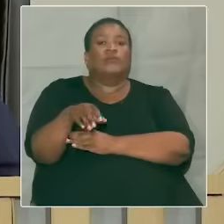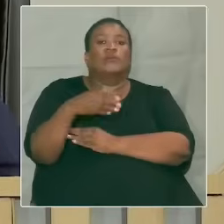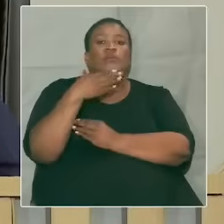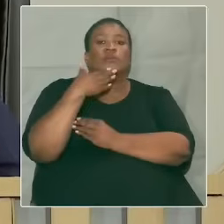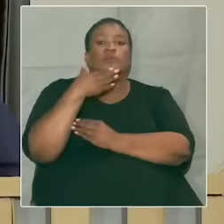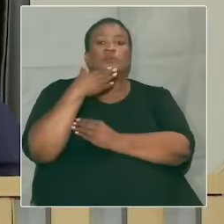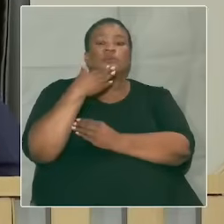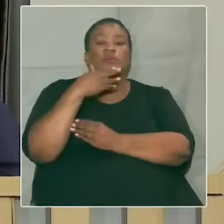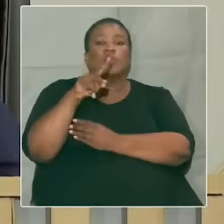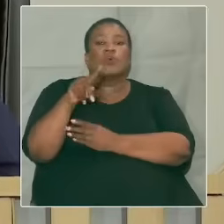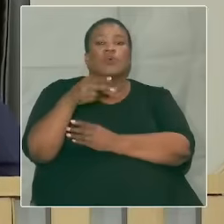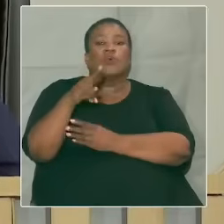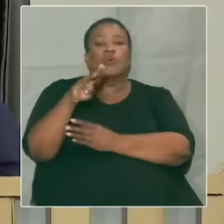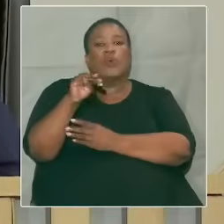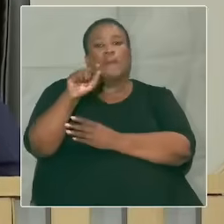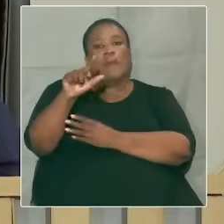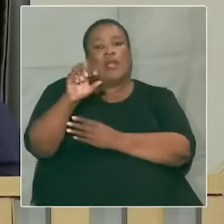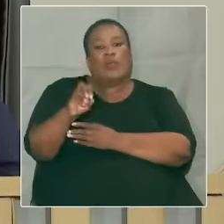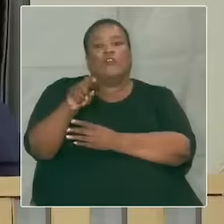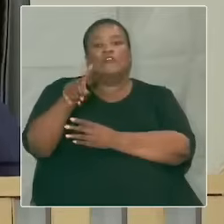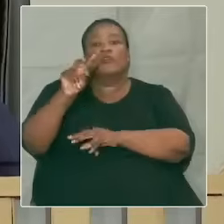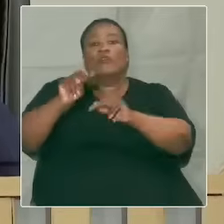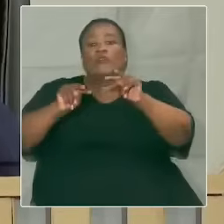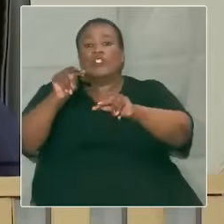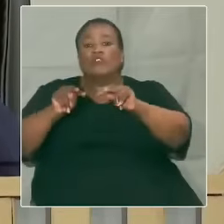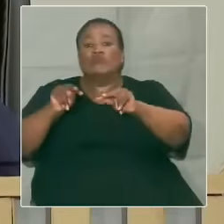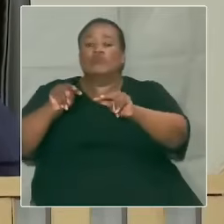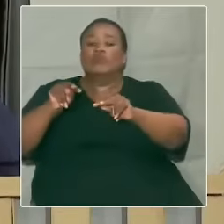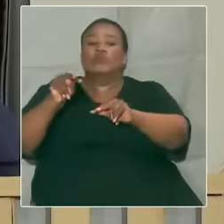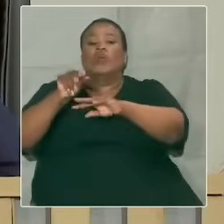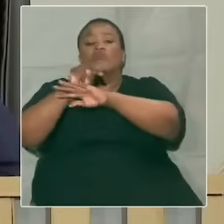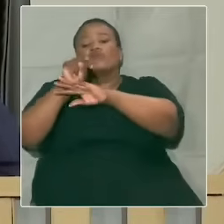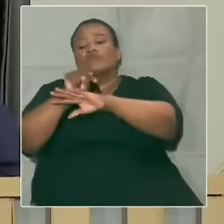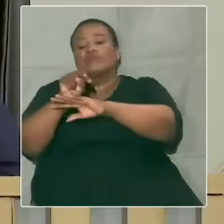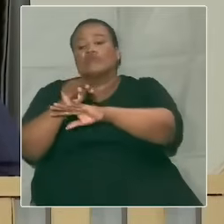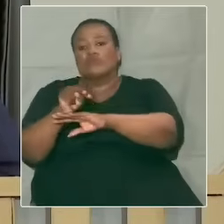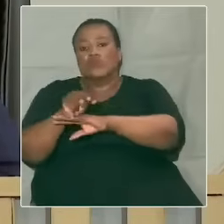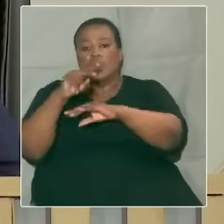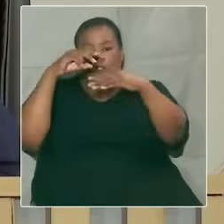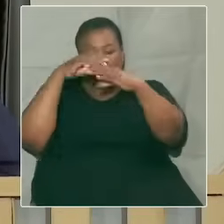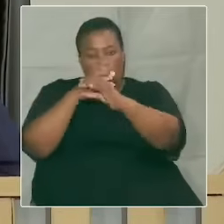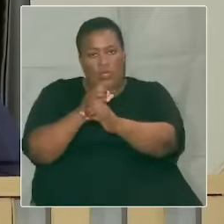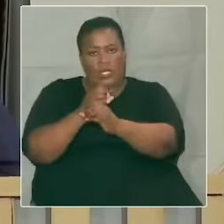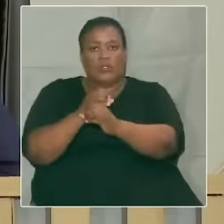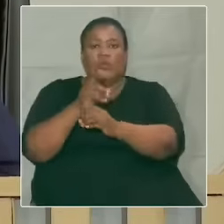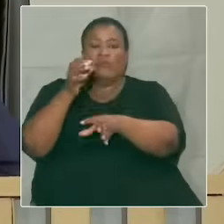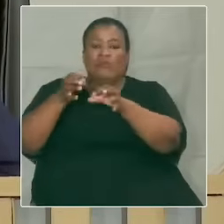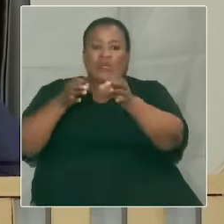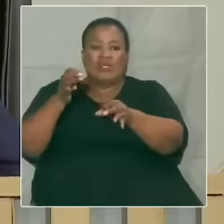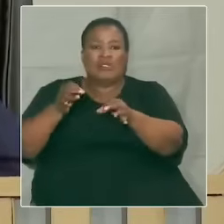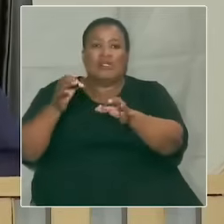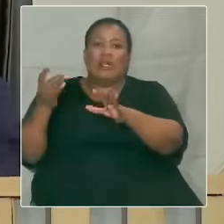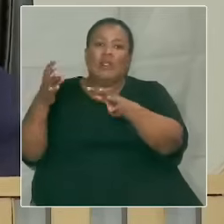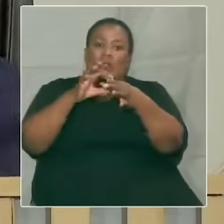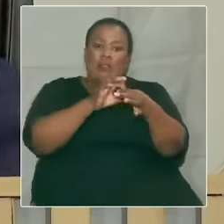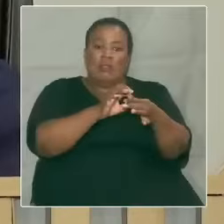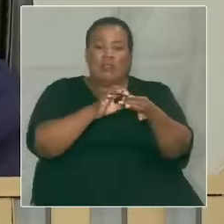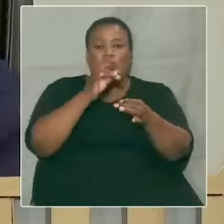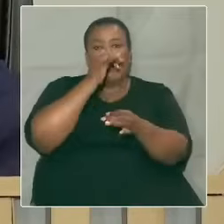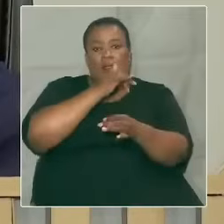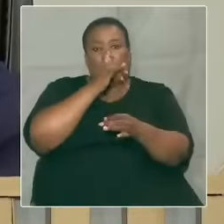Kumalo's supervision and oversight to focus on political-related crimes, of course, in